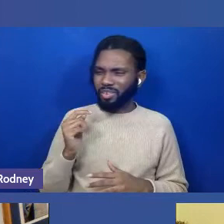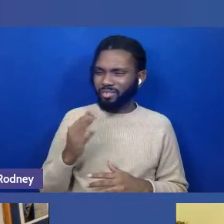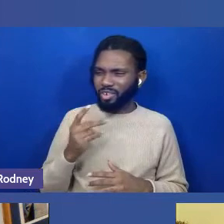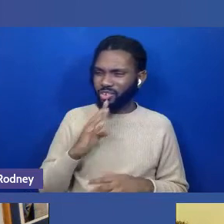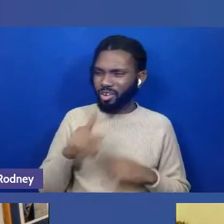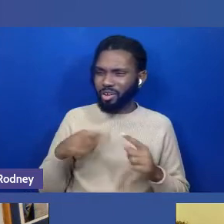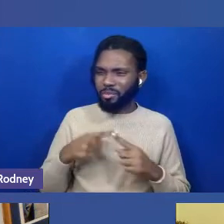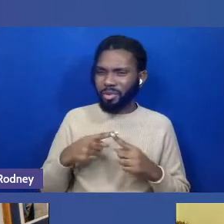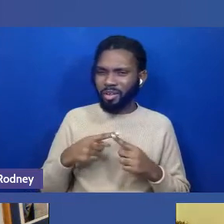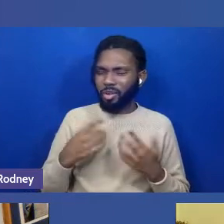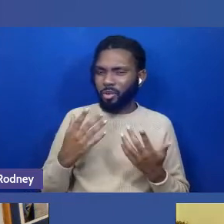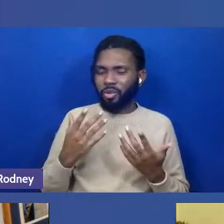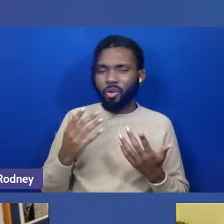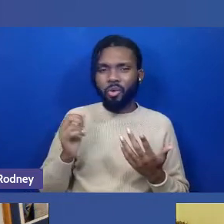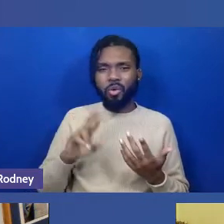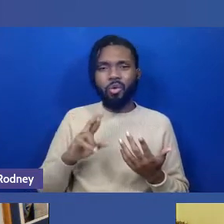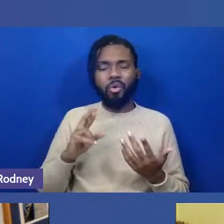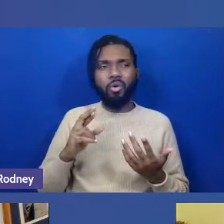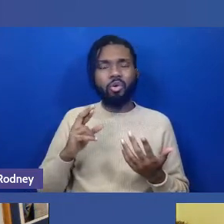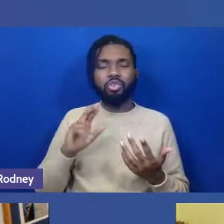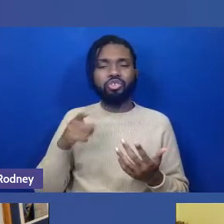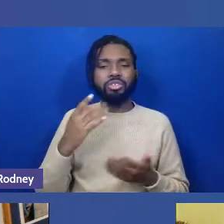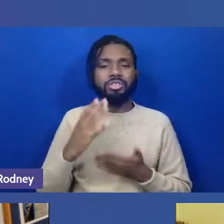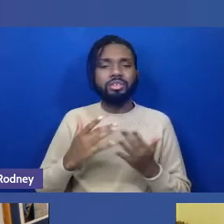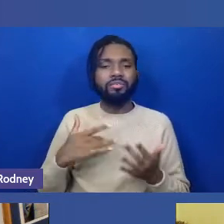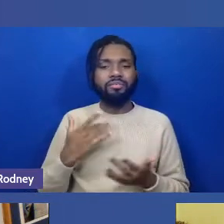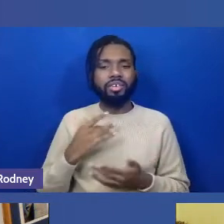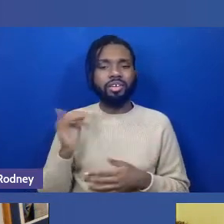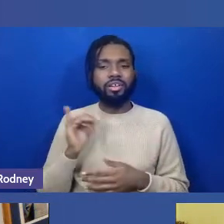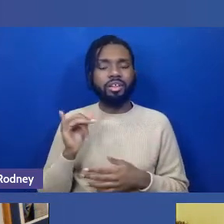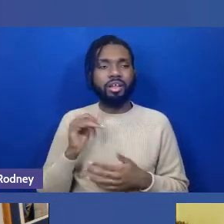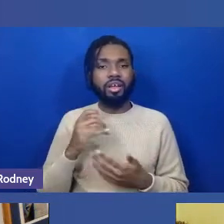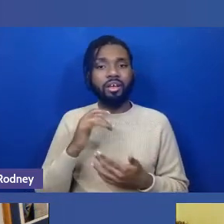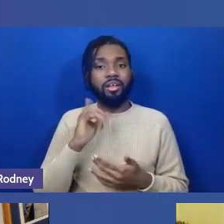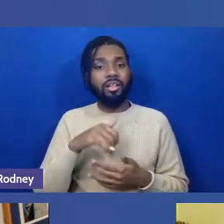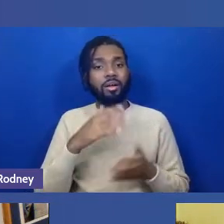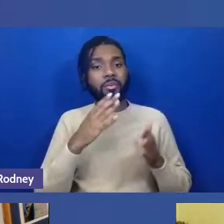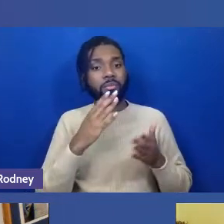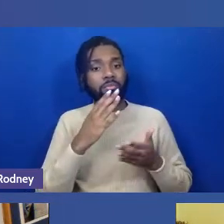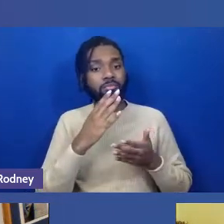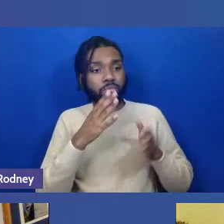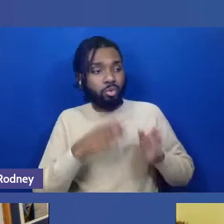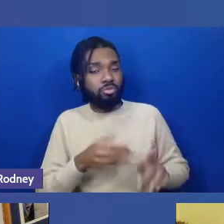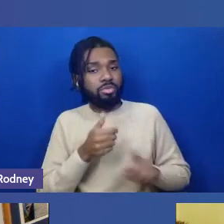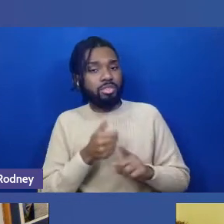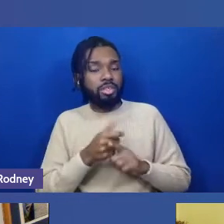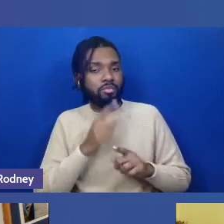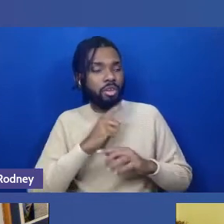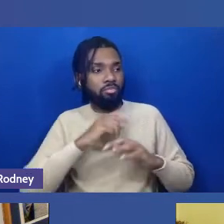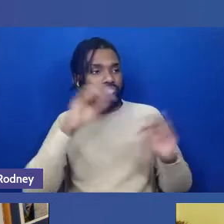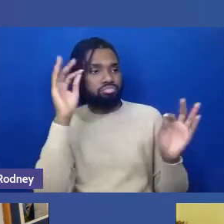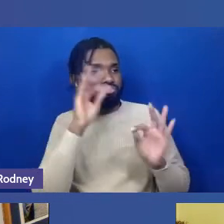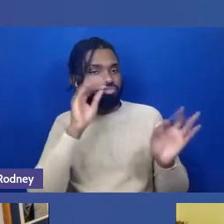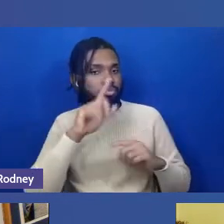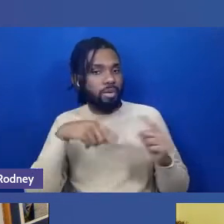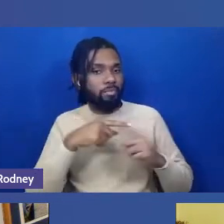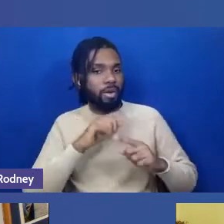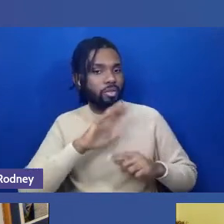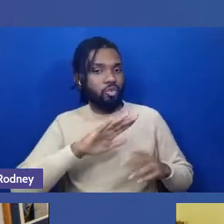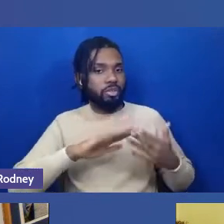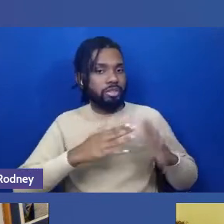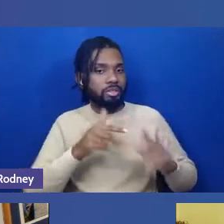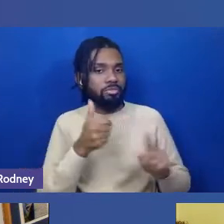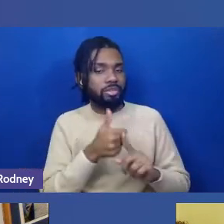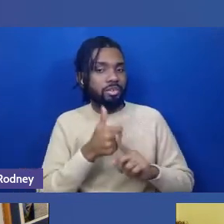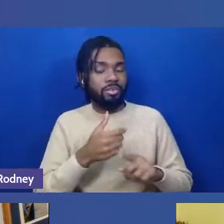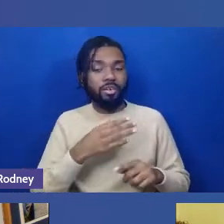you know, or just some feeling where all of a sudden it's like this person is deeply unaware around even the own dynamics of their city, and doesn't